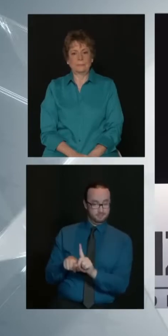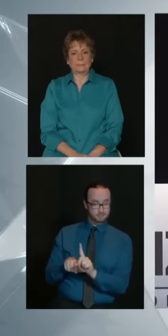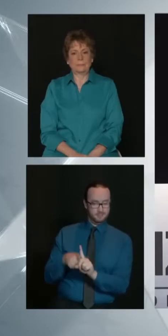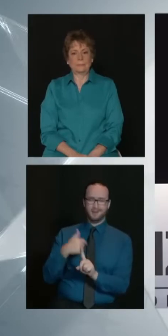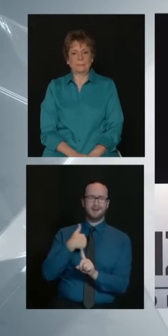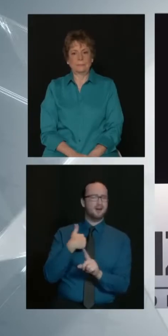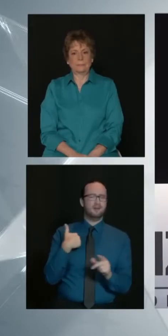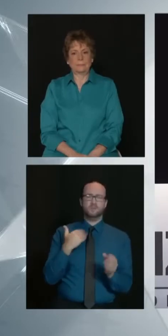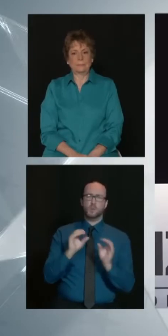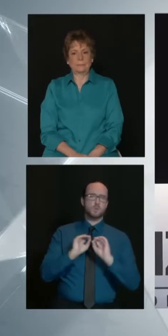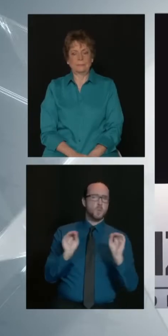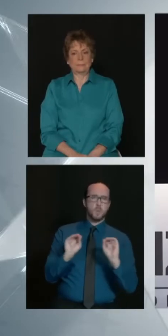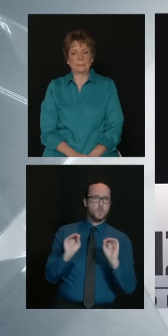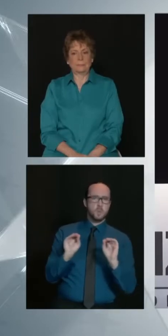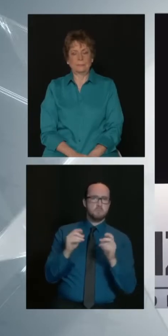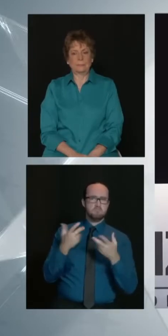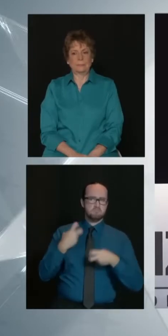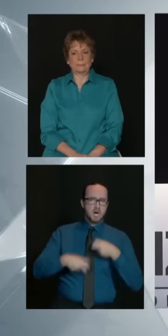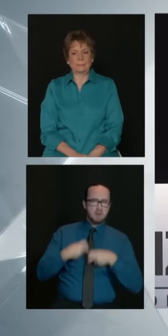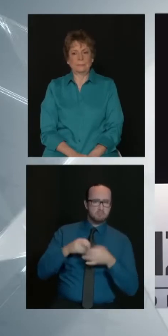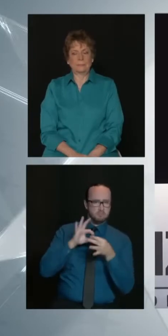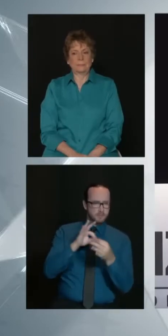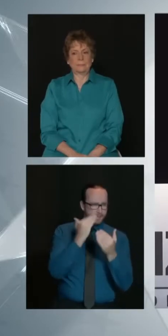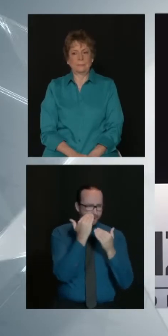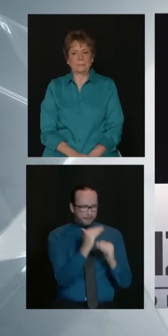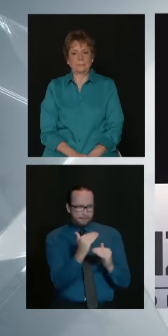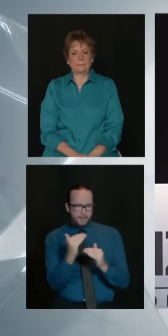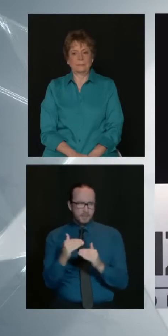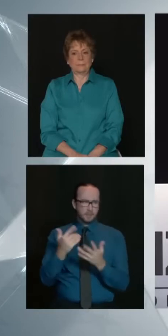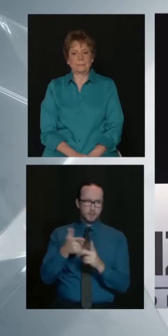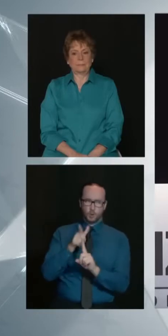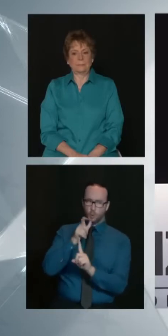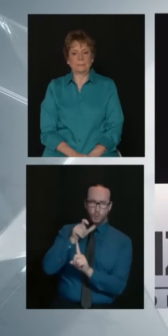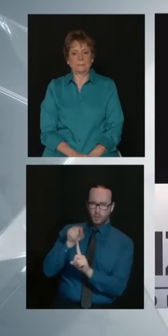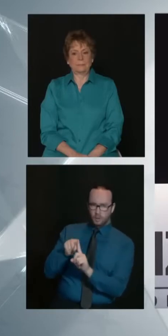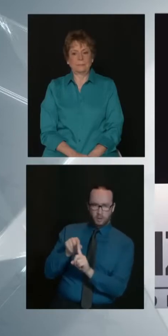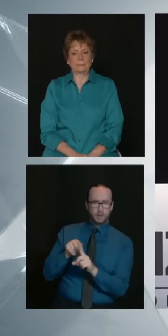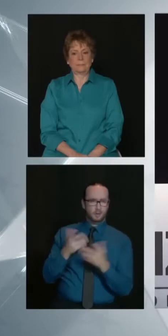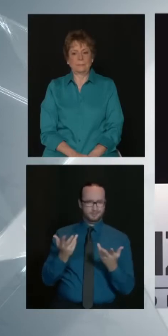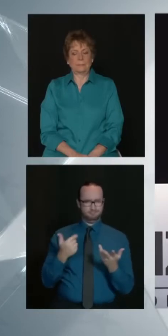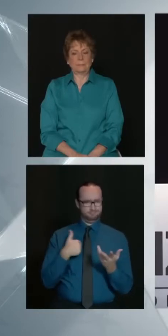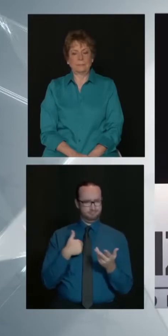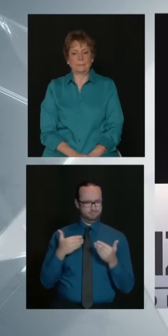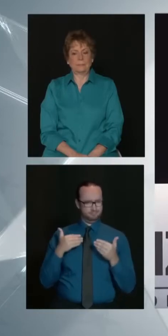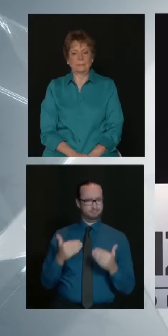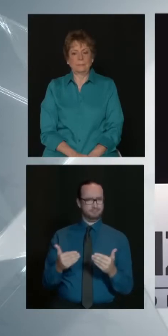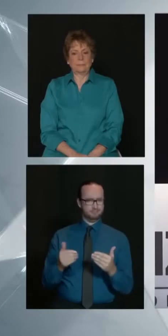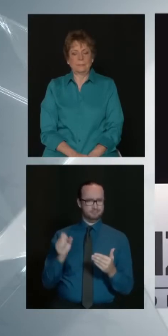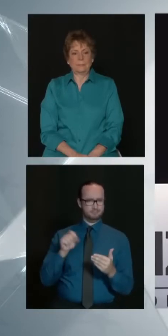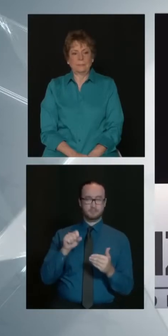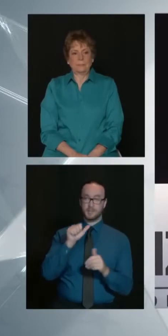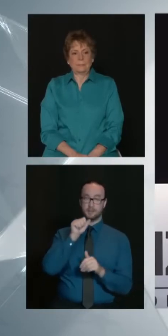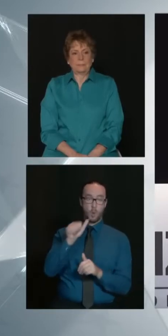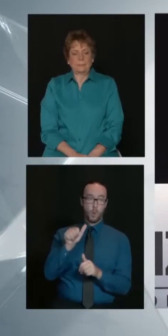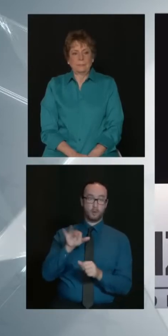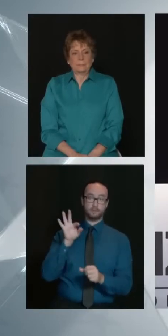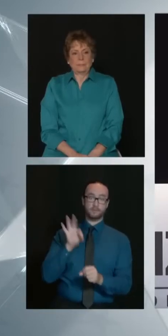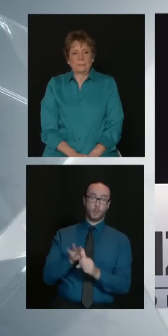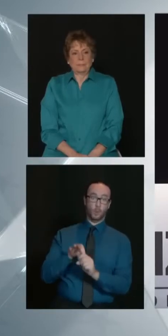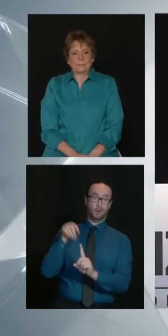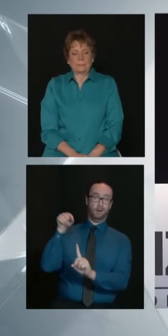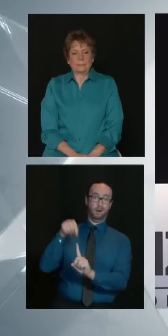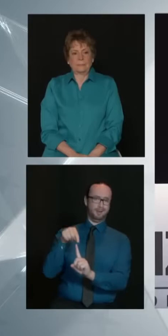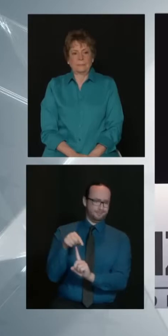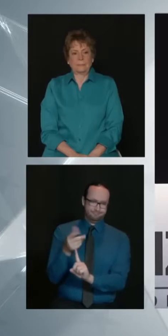to vote. You should be able to get an ID. They're free. If you can't get an ID, maybe you shouldn't be voting. That's not a big deal. But I am